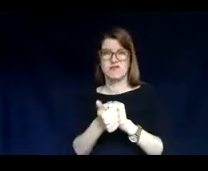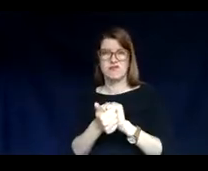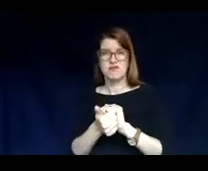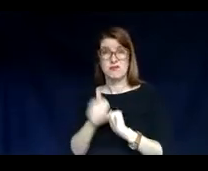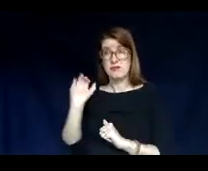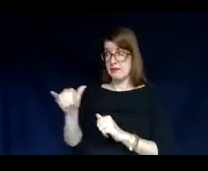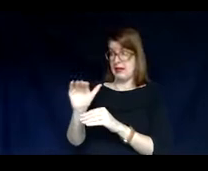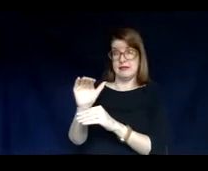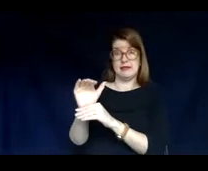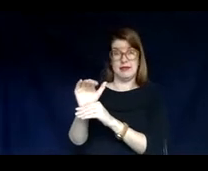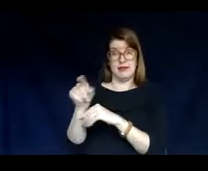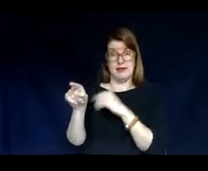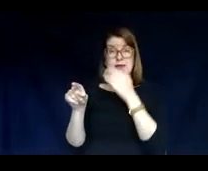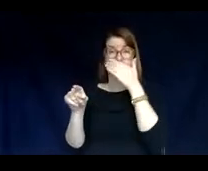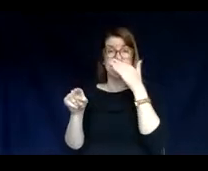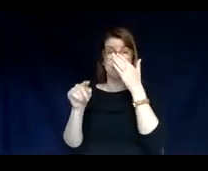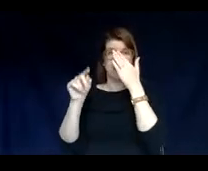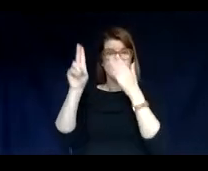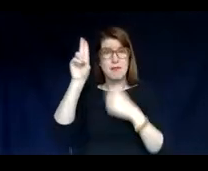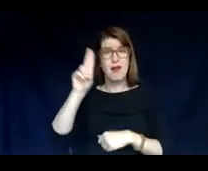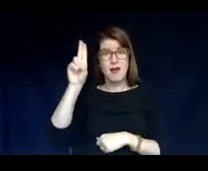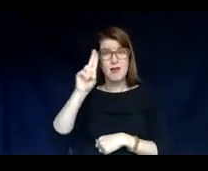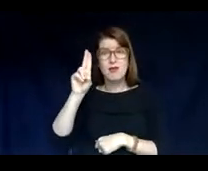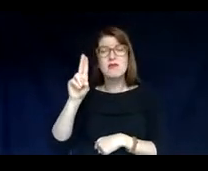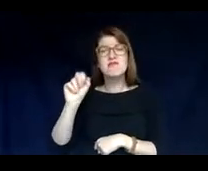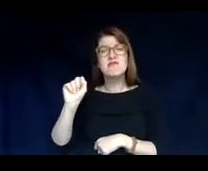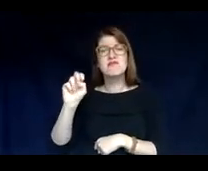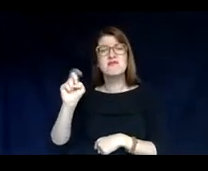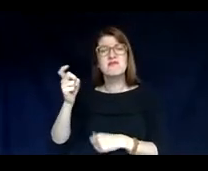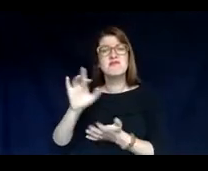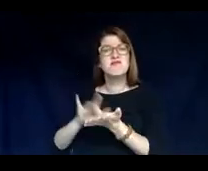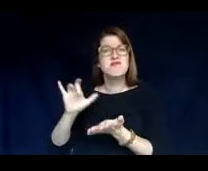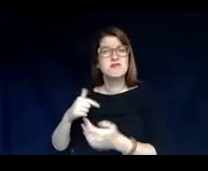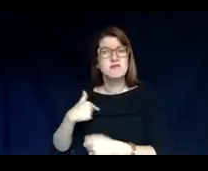night, this uncle sexually assaulted me.